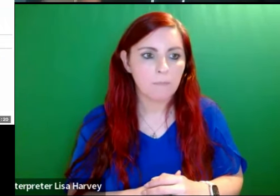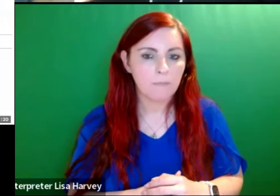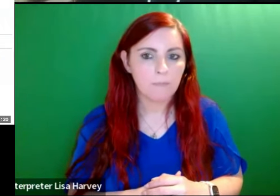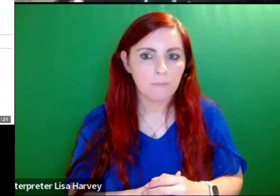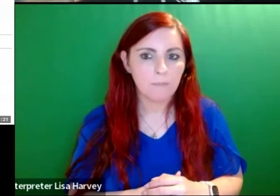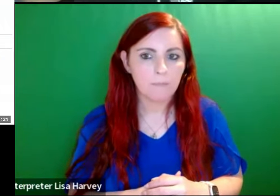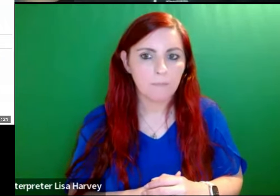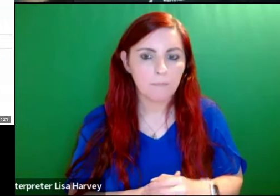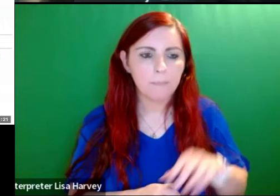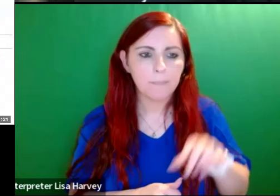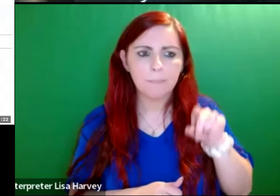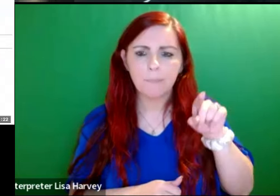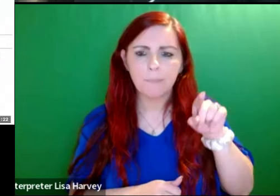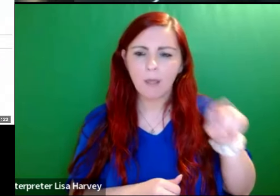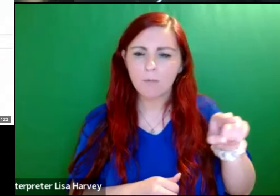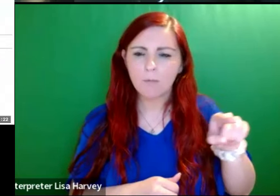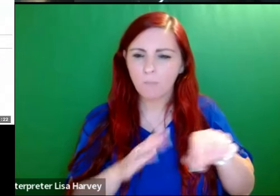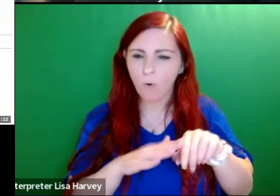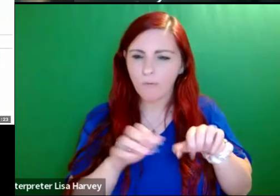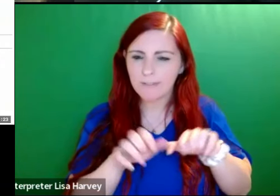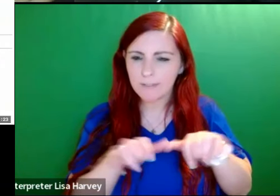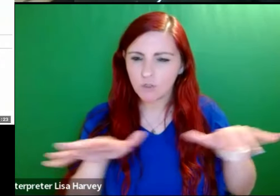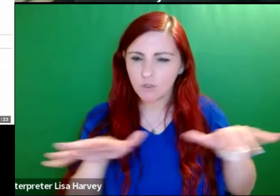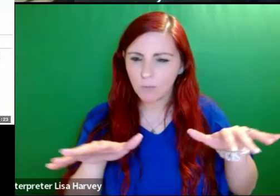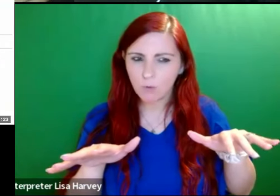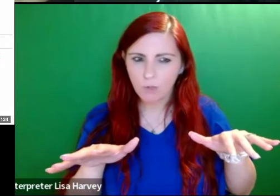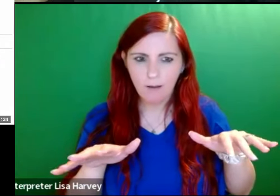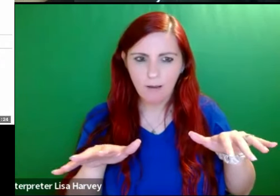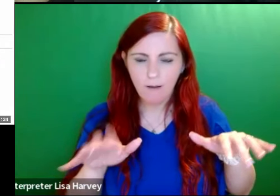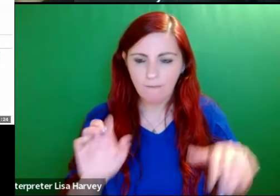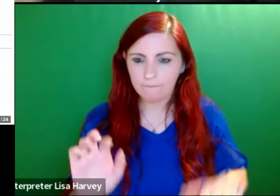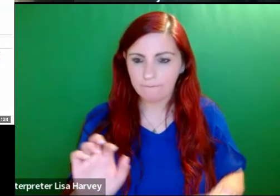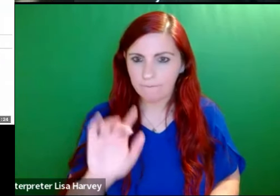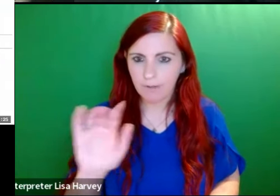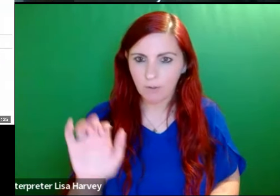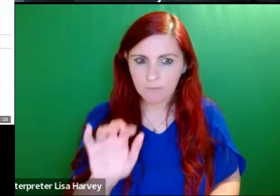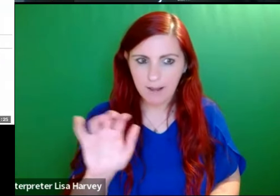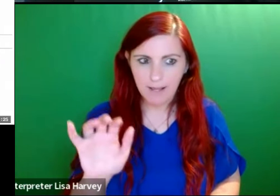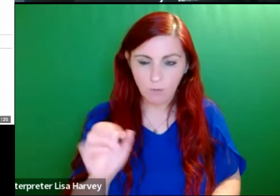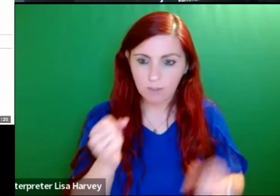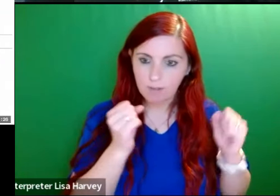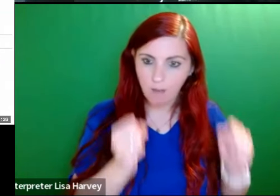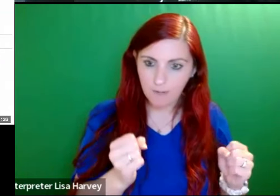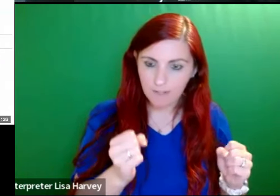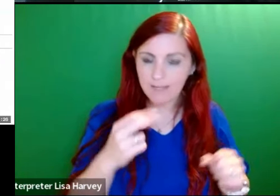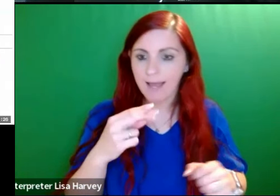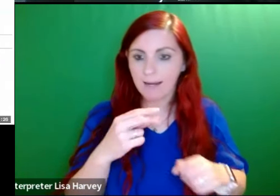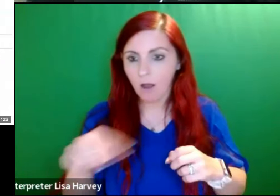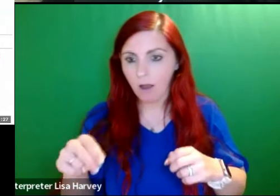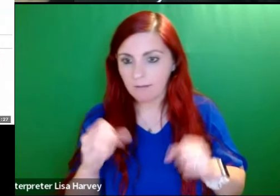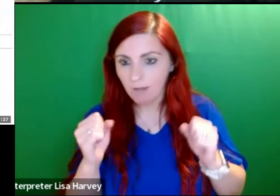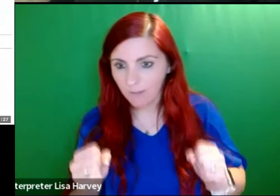So here's a further distribution on for finger spells across the dominant and non-dominant hand.